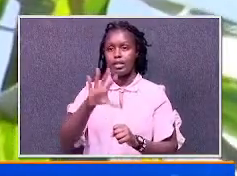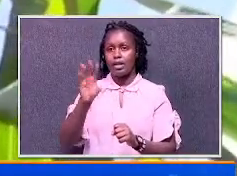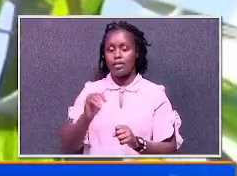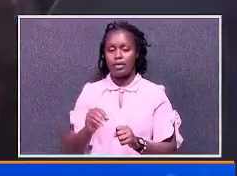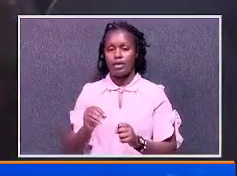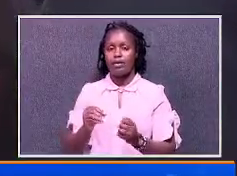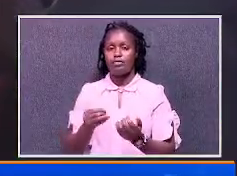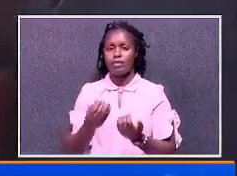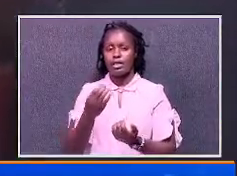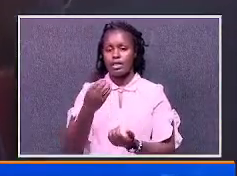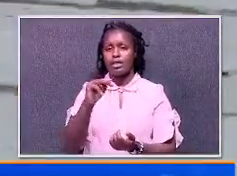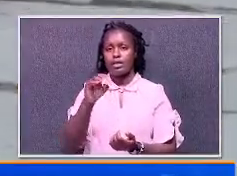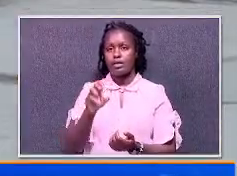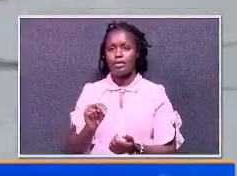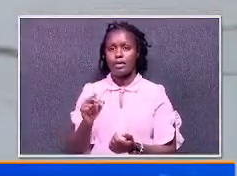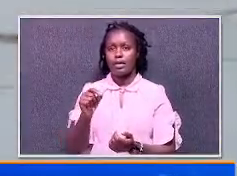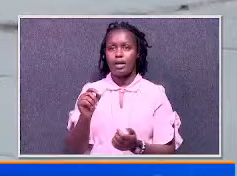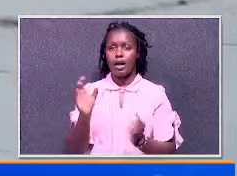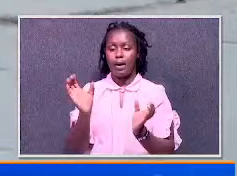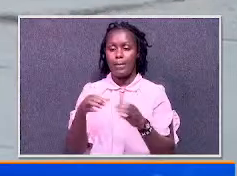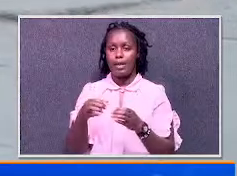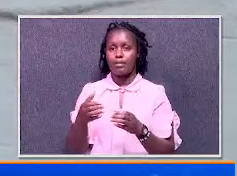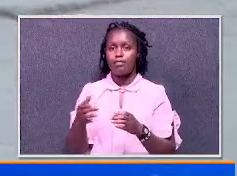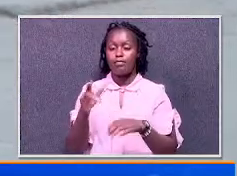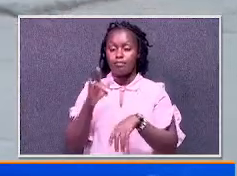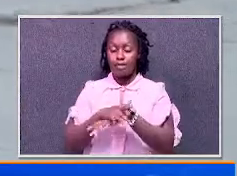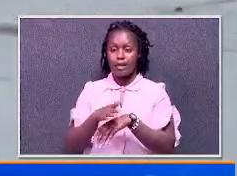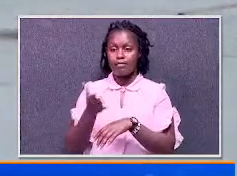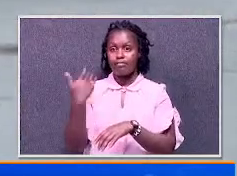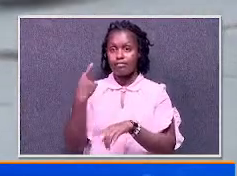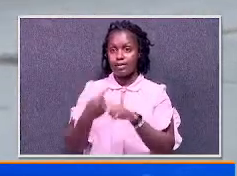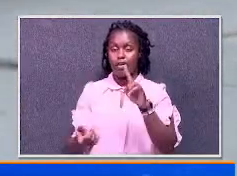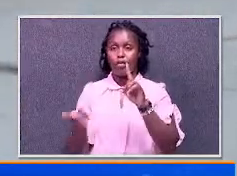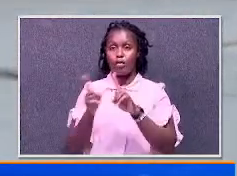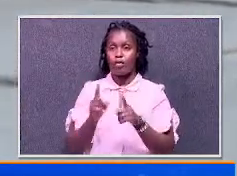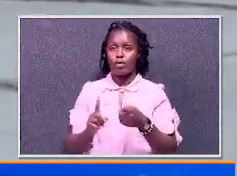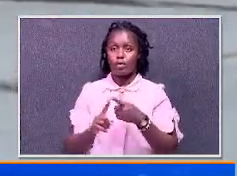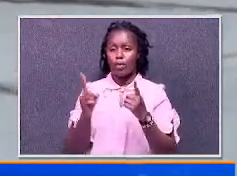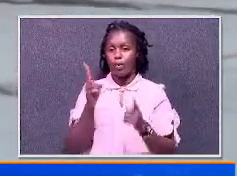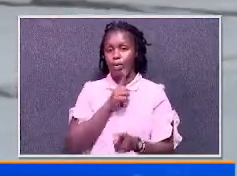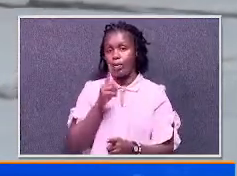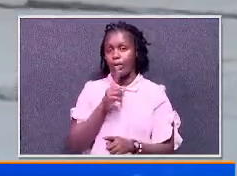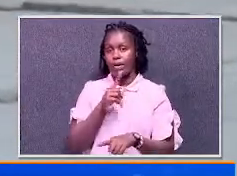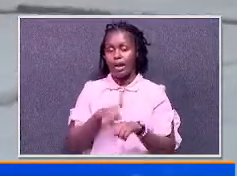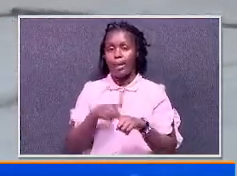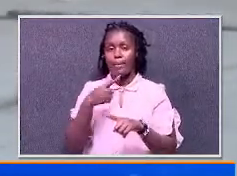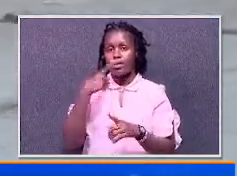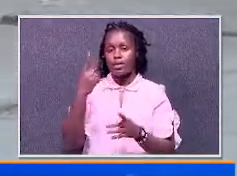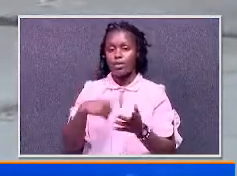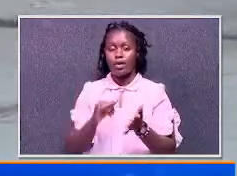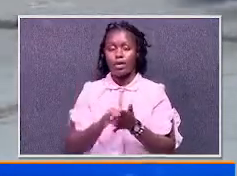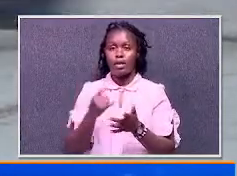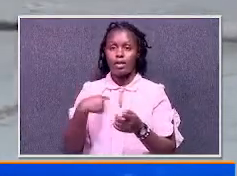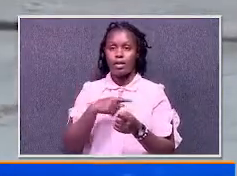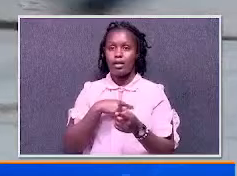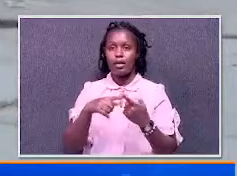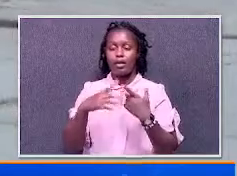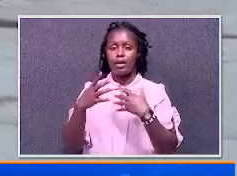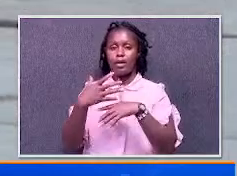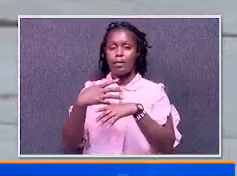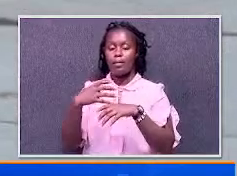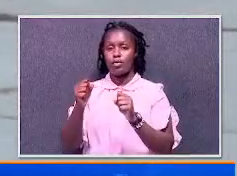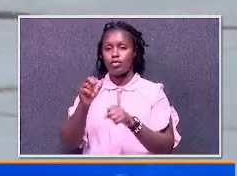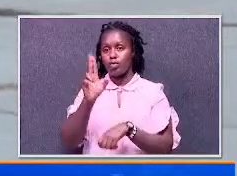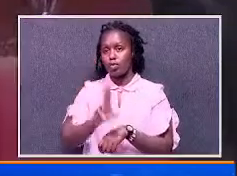Cement Company. Early last year, Kuria was also in hot soup for claiming that he helped outgoing President Uhuru